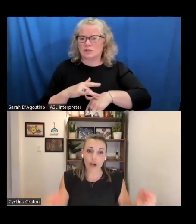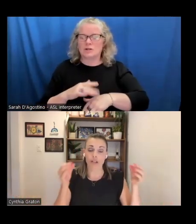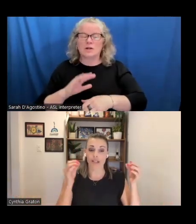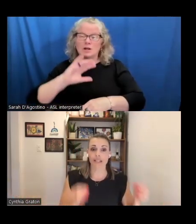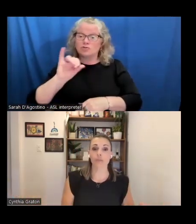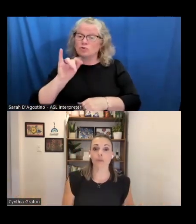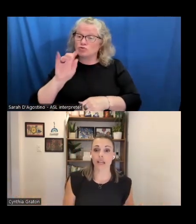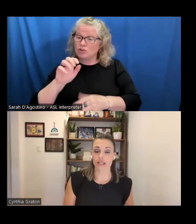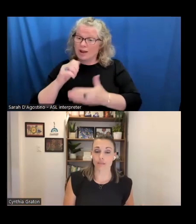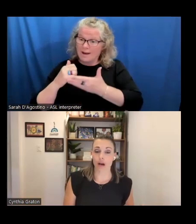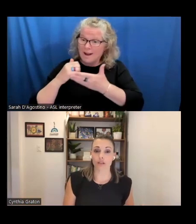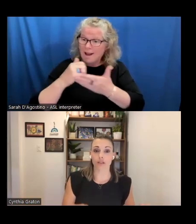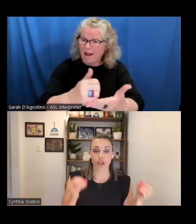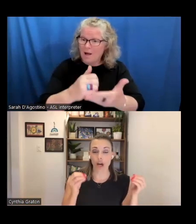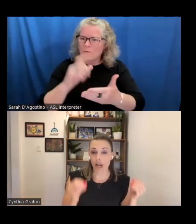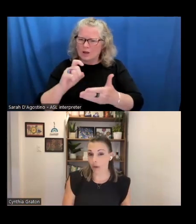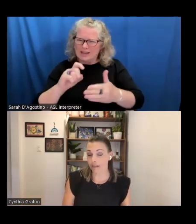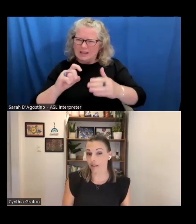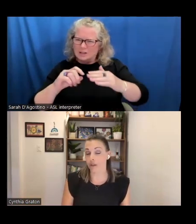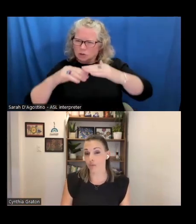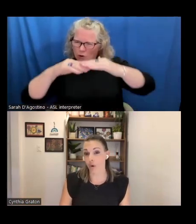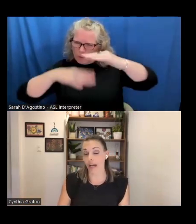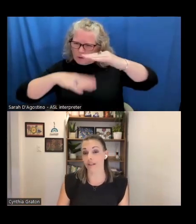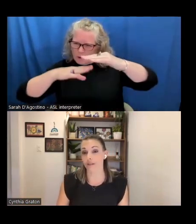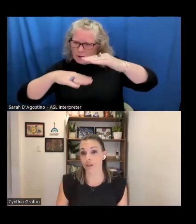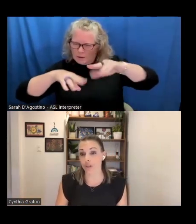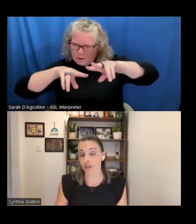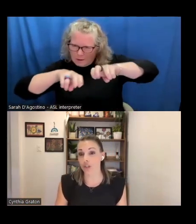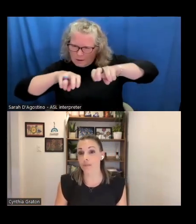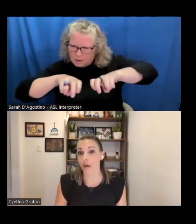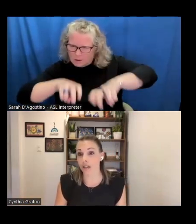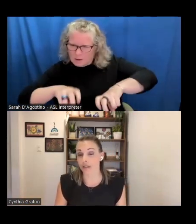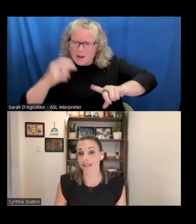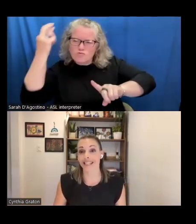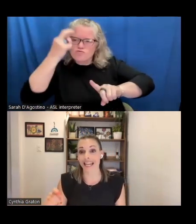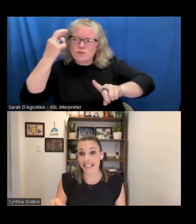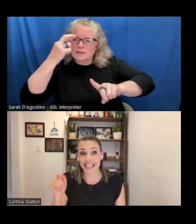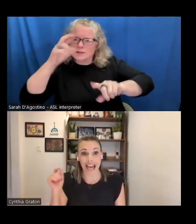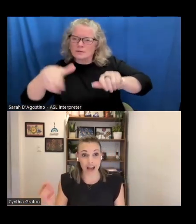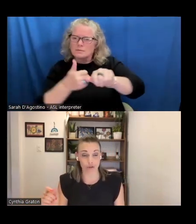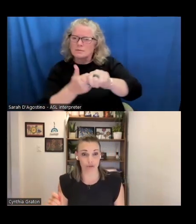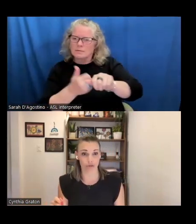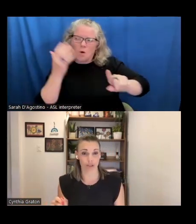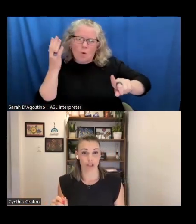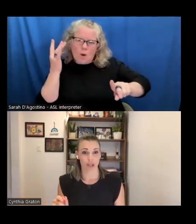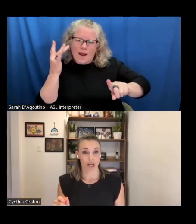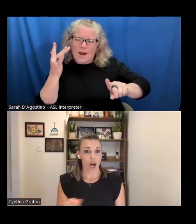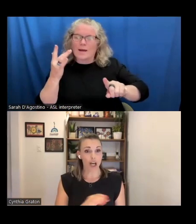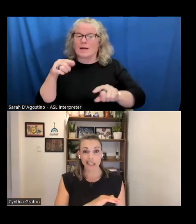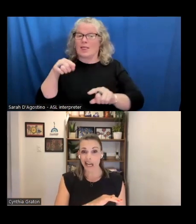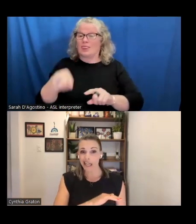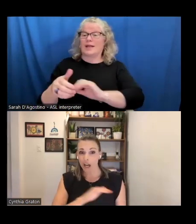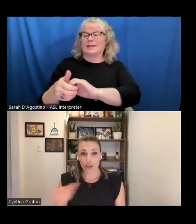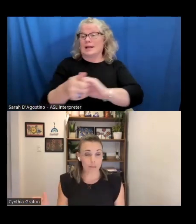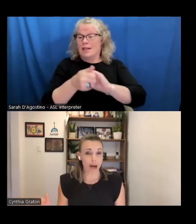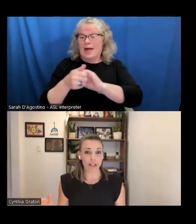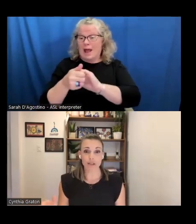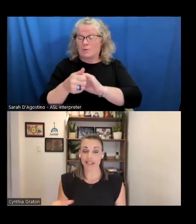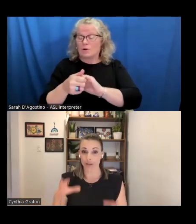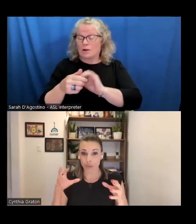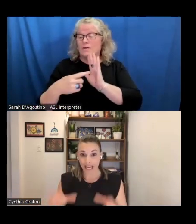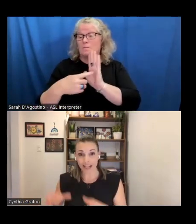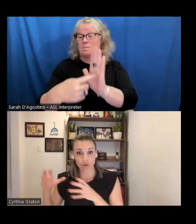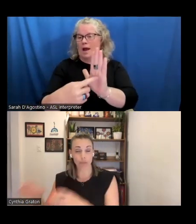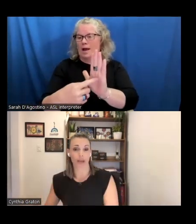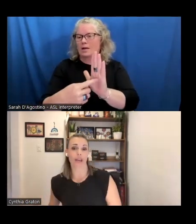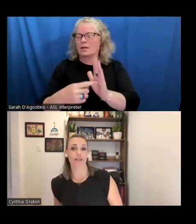is where the CPS model, the collaborative and proactive solutions model, stands out. Unlike other models